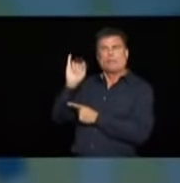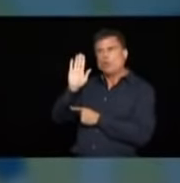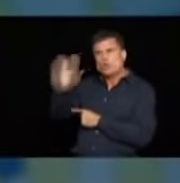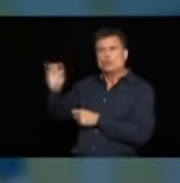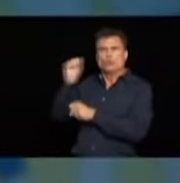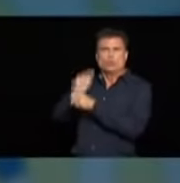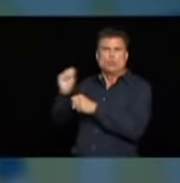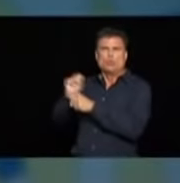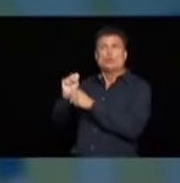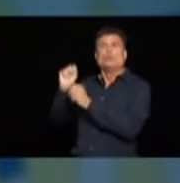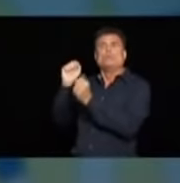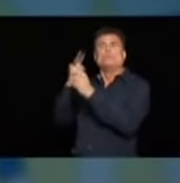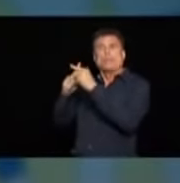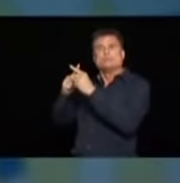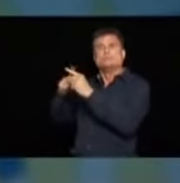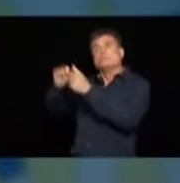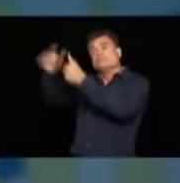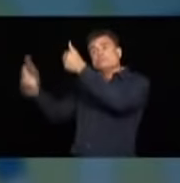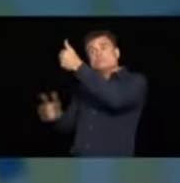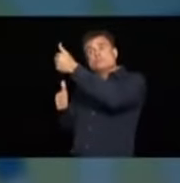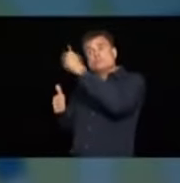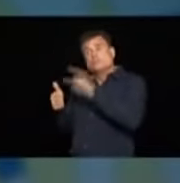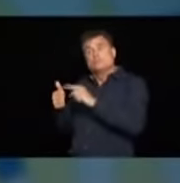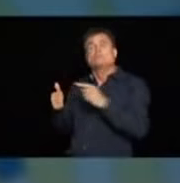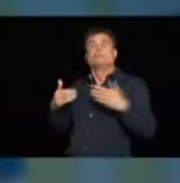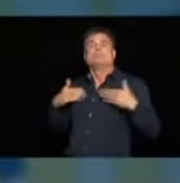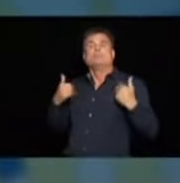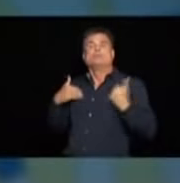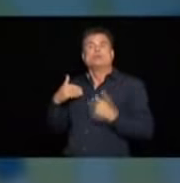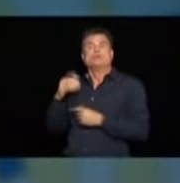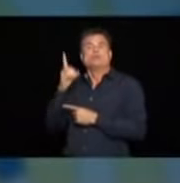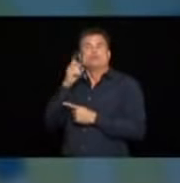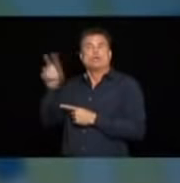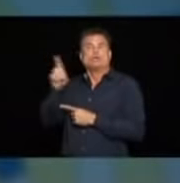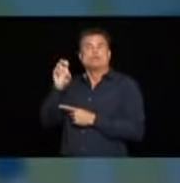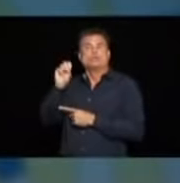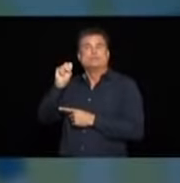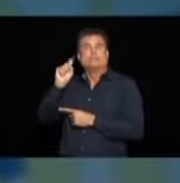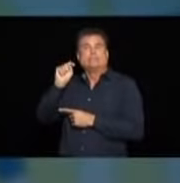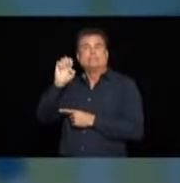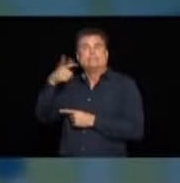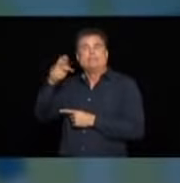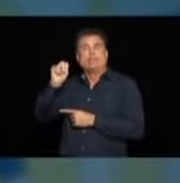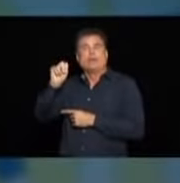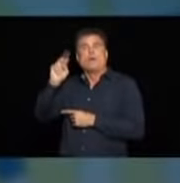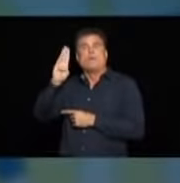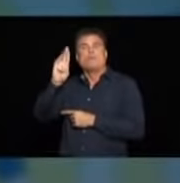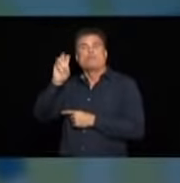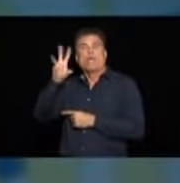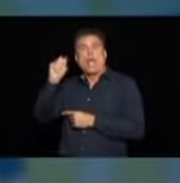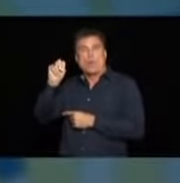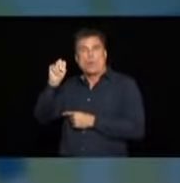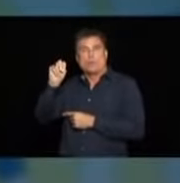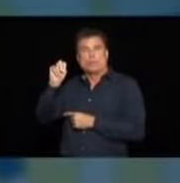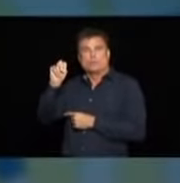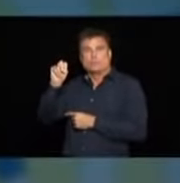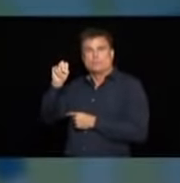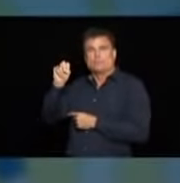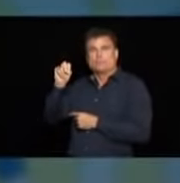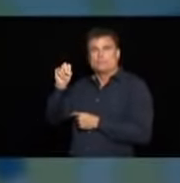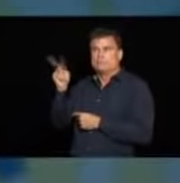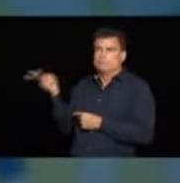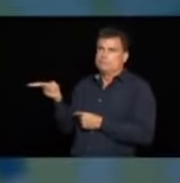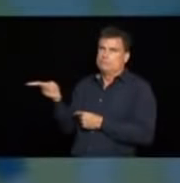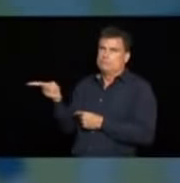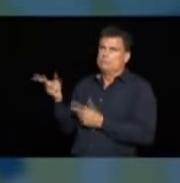Deputy Minister, Stephen Brown, an amazing leader of this effort, someone who has shows not just the brilliance